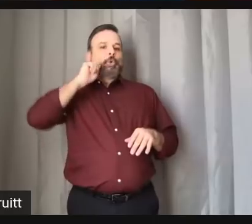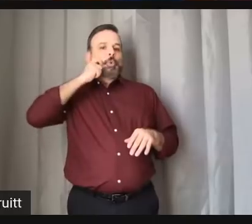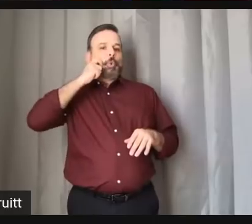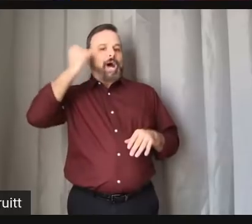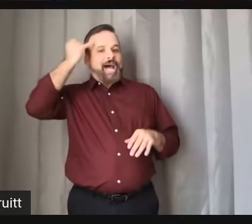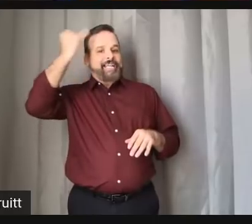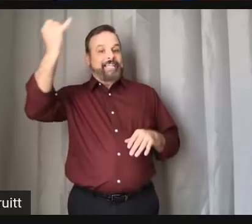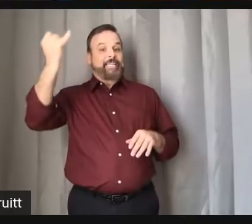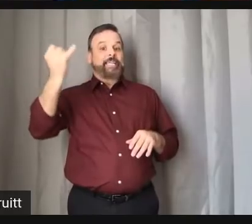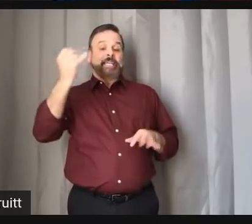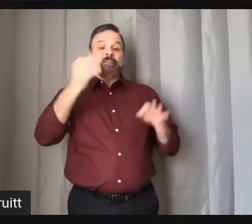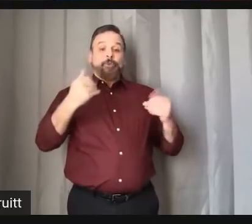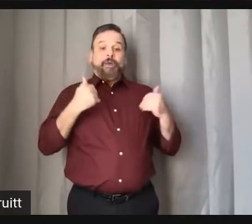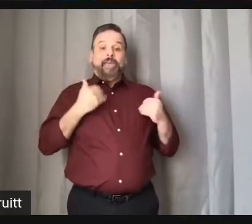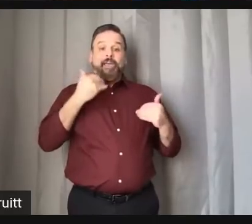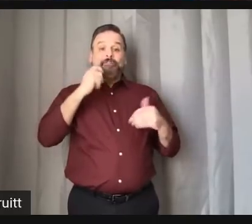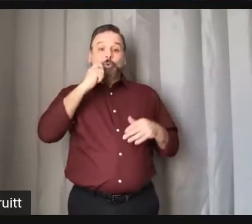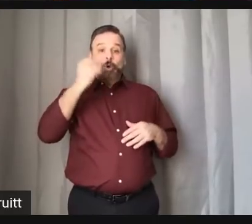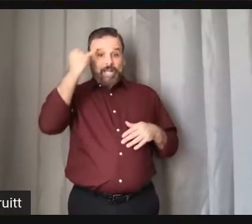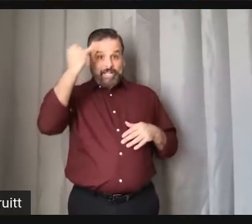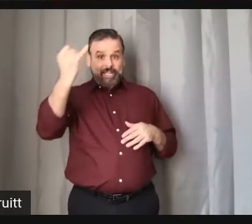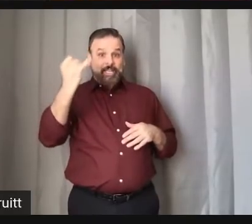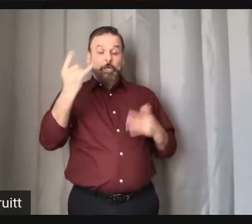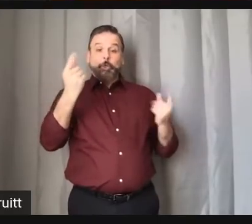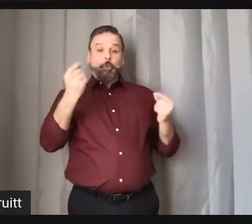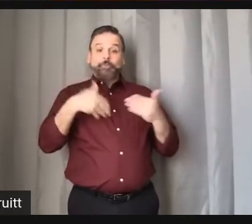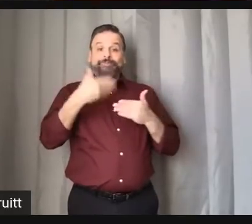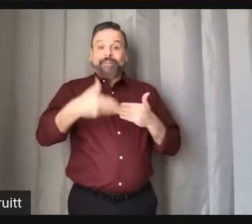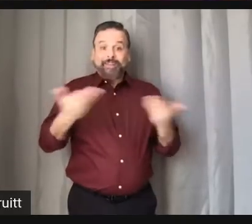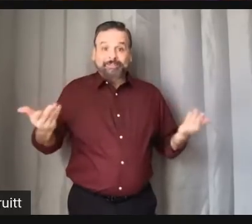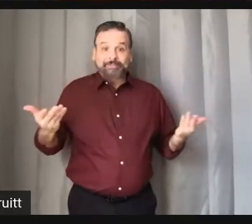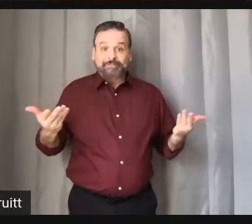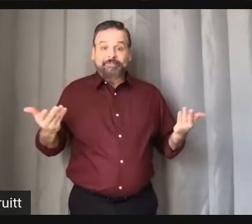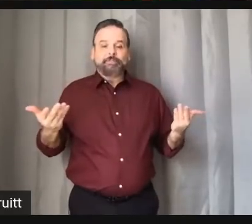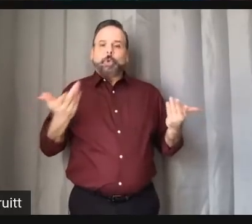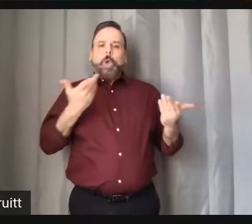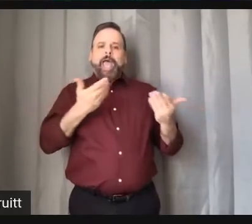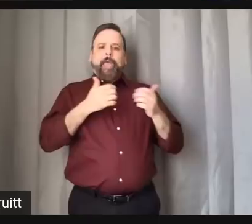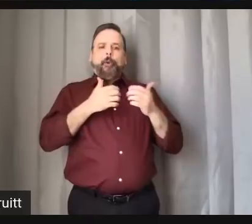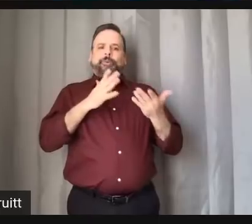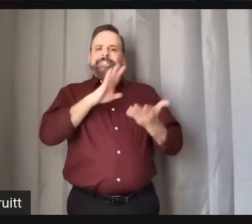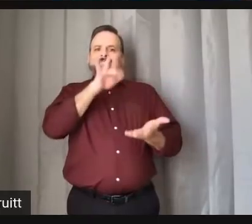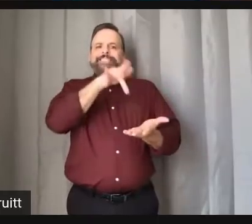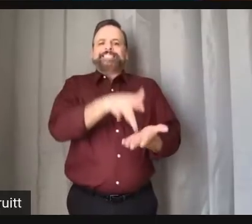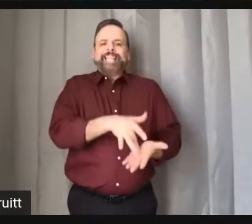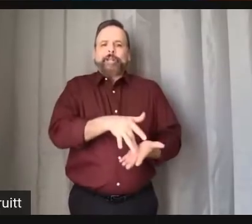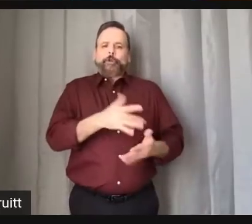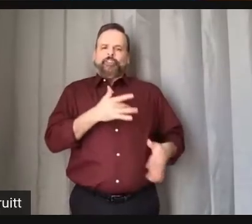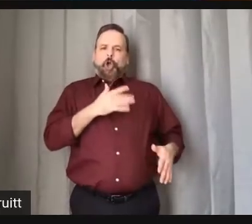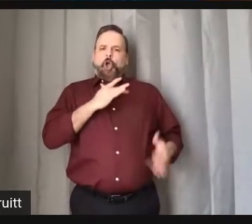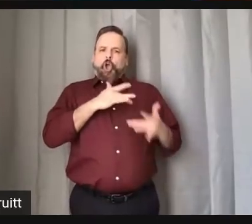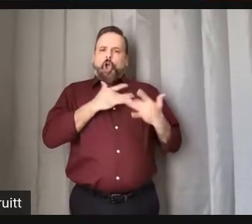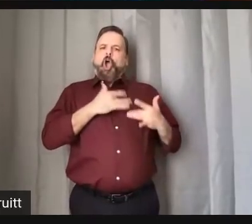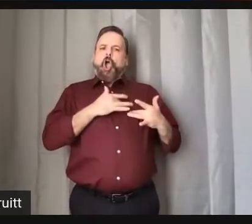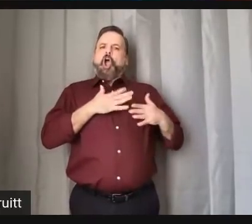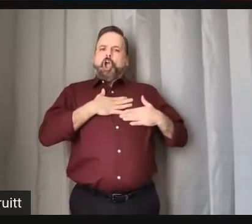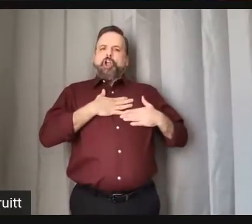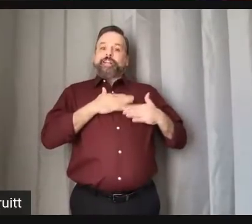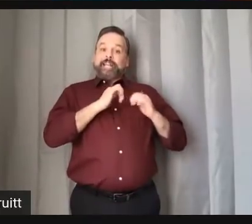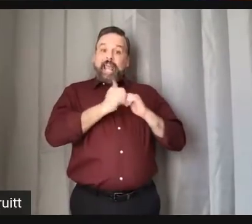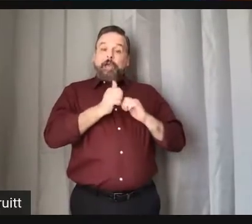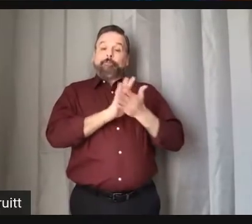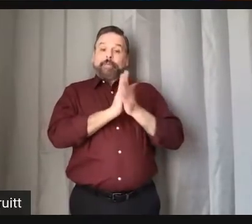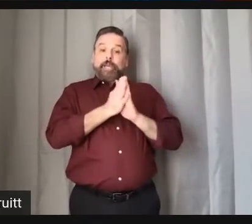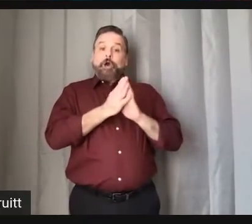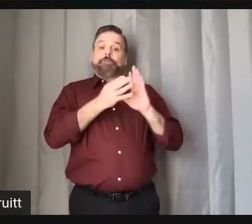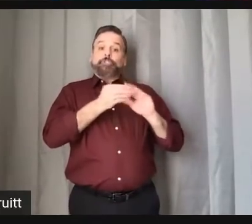next step, once you have a cool idea, is to be like, okay, what's at the heart of this and how does it turn into a story? And the answer, the next question you